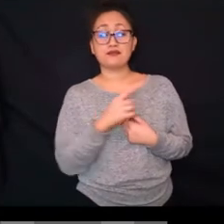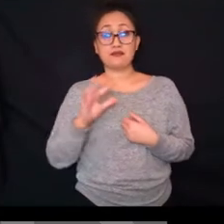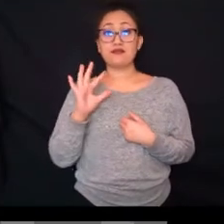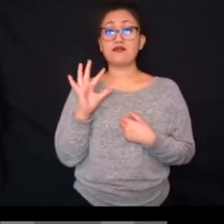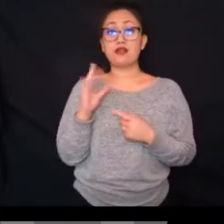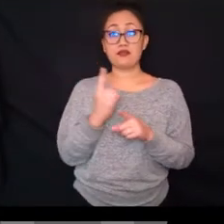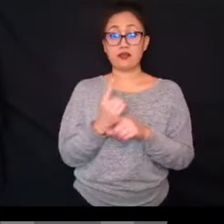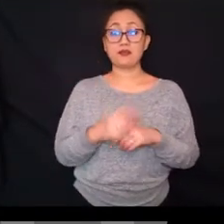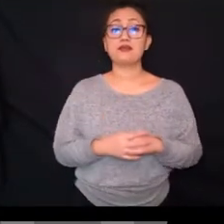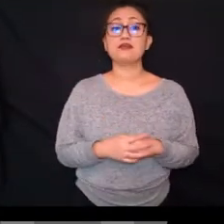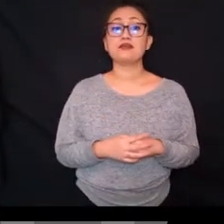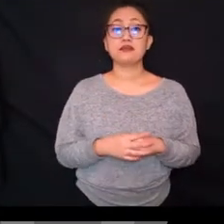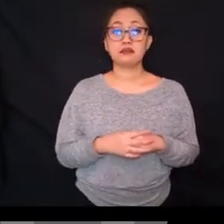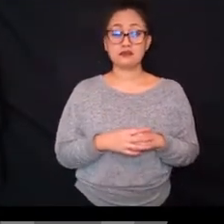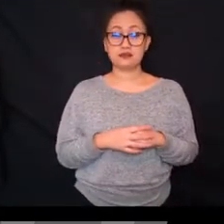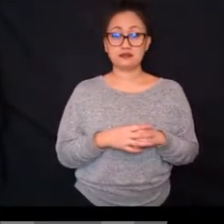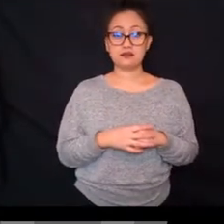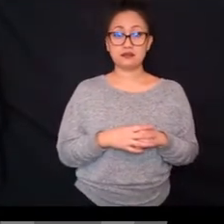5. We'll get them out in just a little bit.